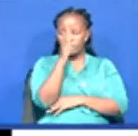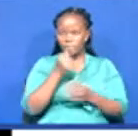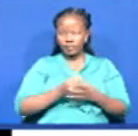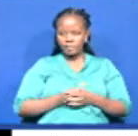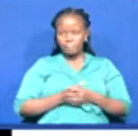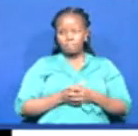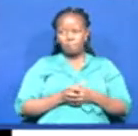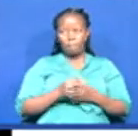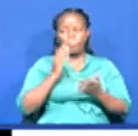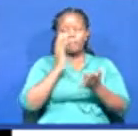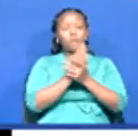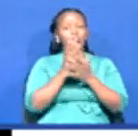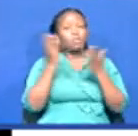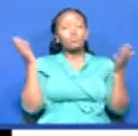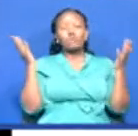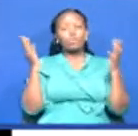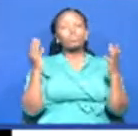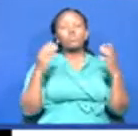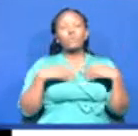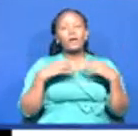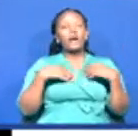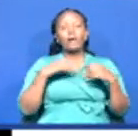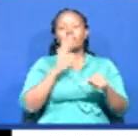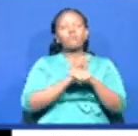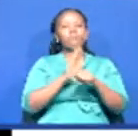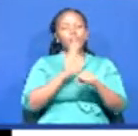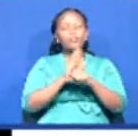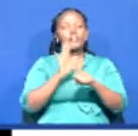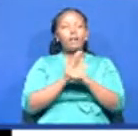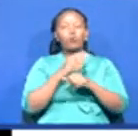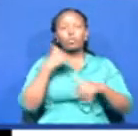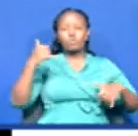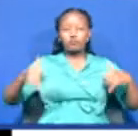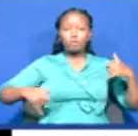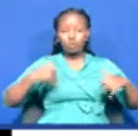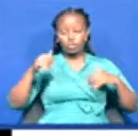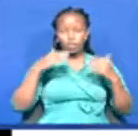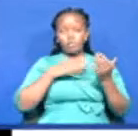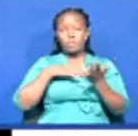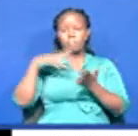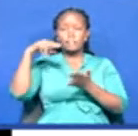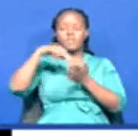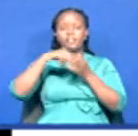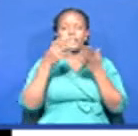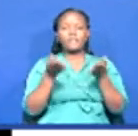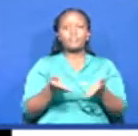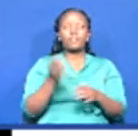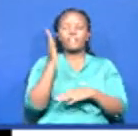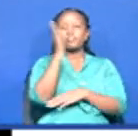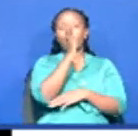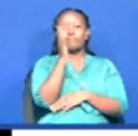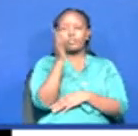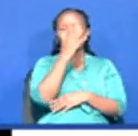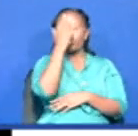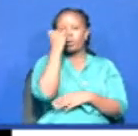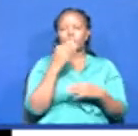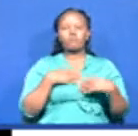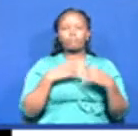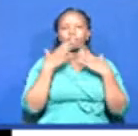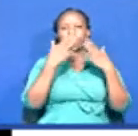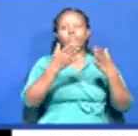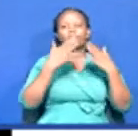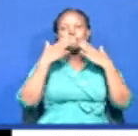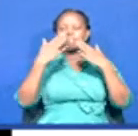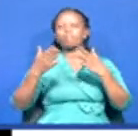It is with a lot of joy that I stand here this afternoon to pass a vote of thanks